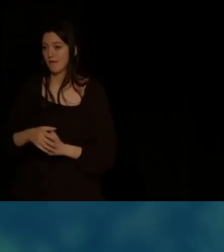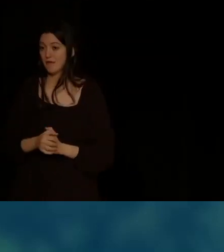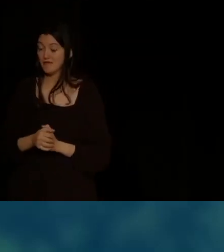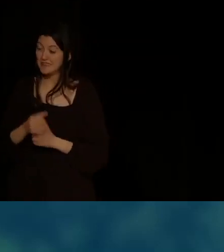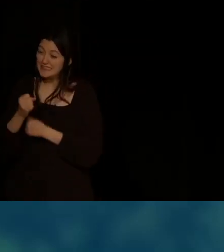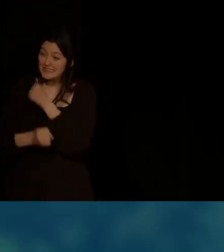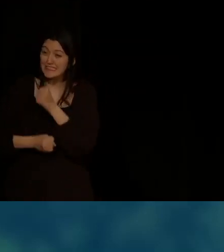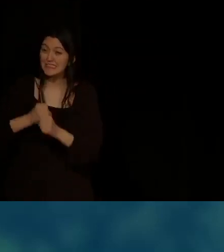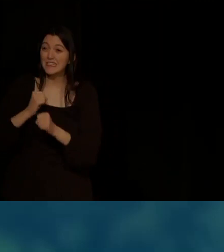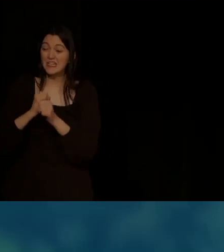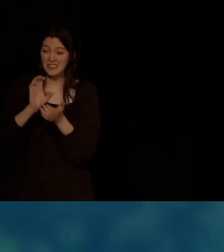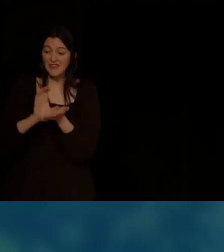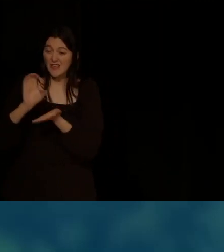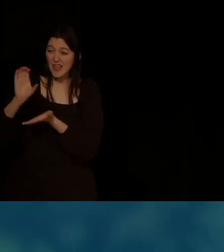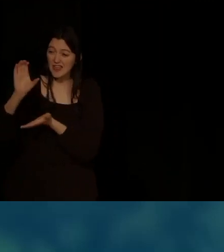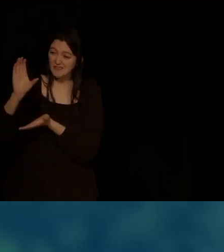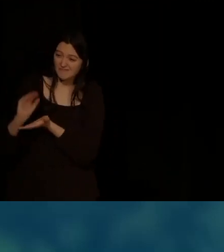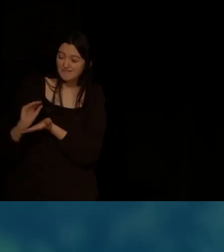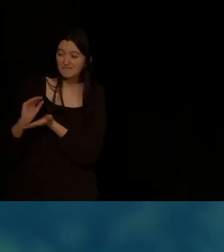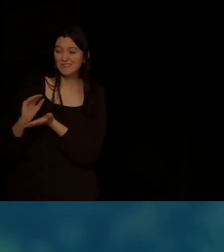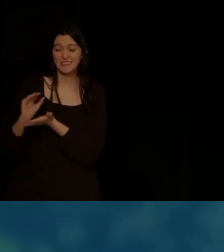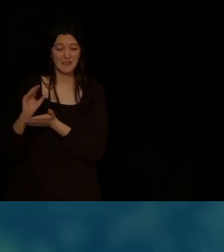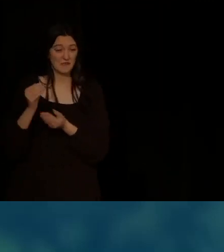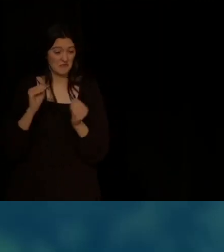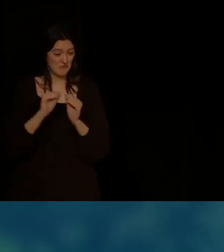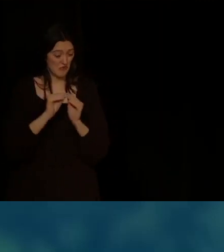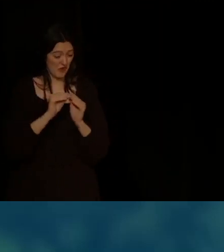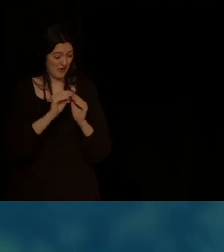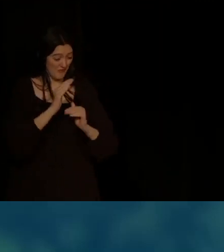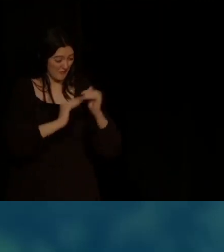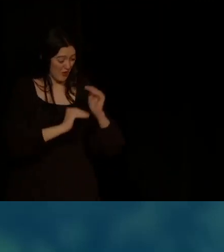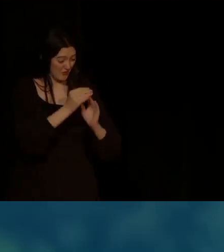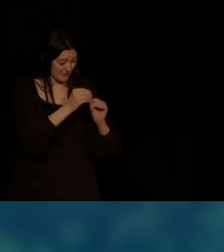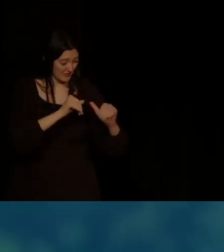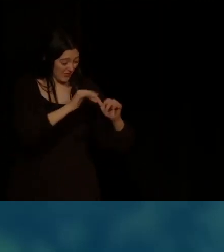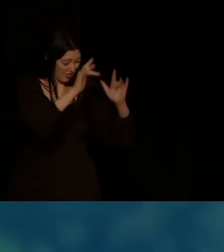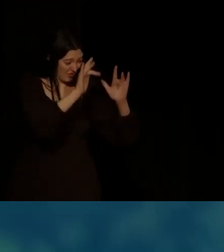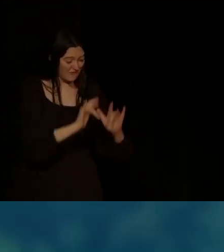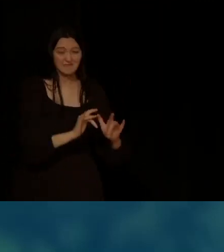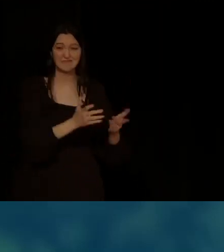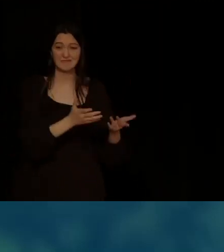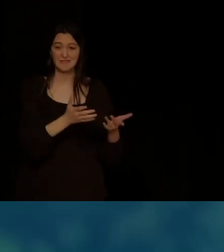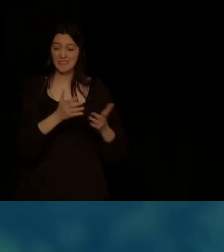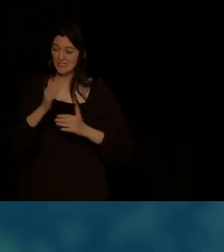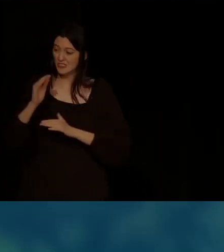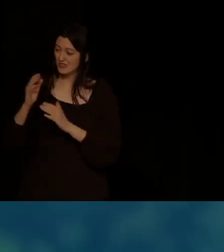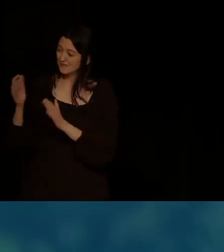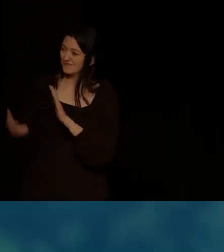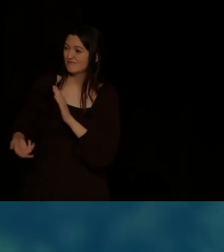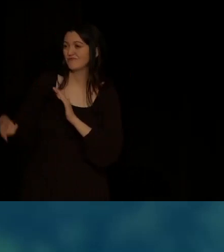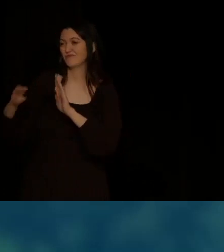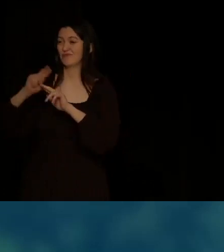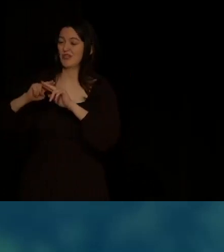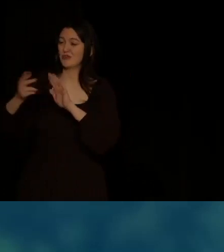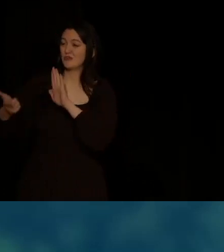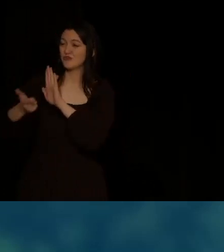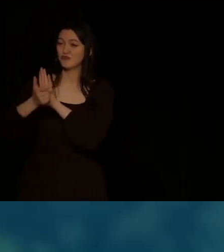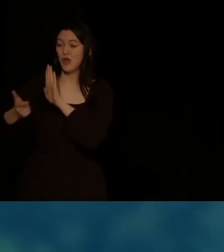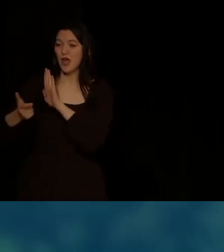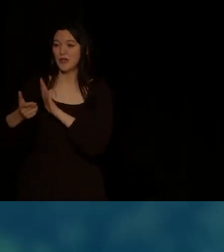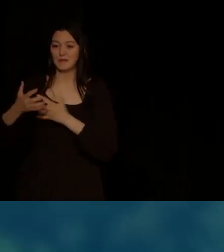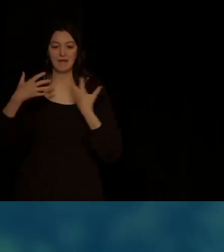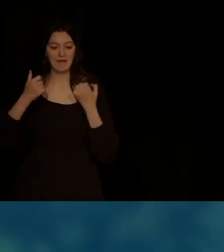of disinvestment resulted in more nuisance properties, population decline, increased crime, and health